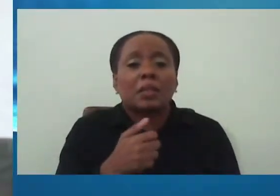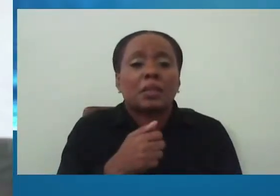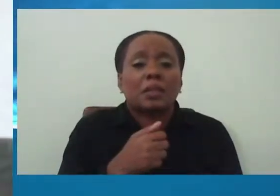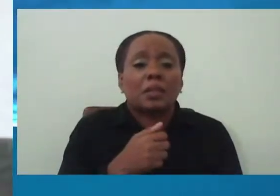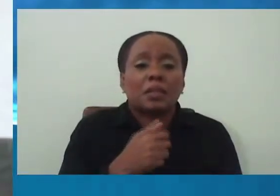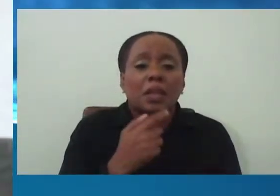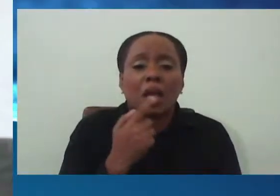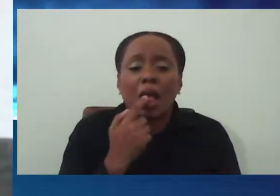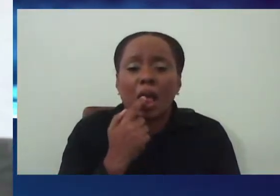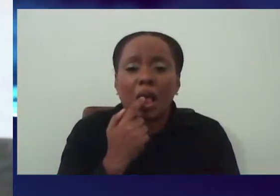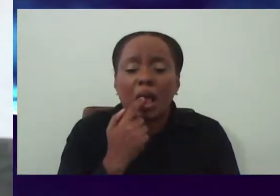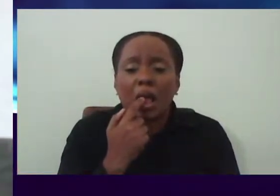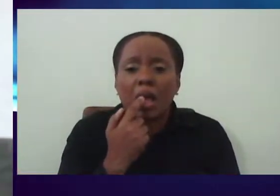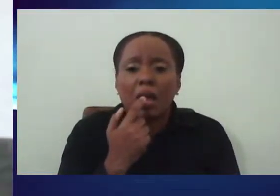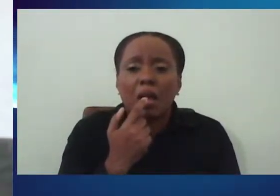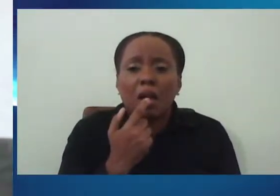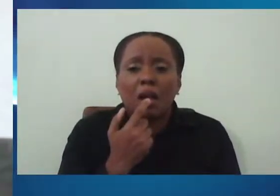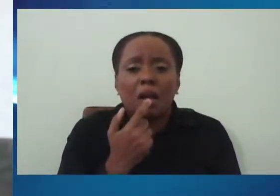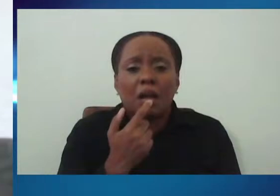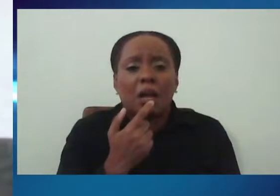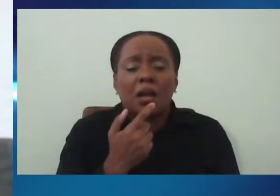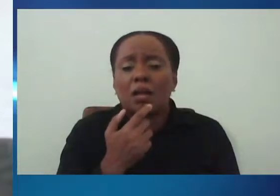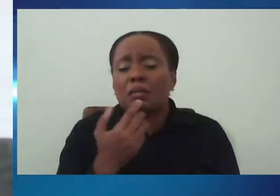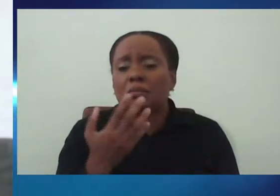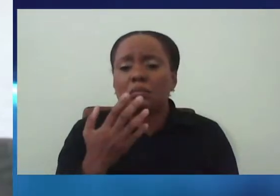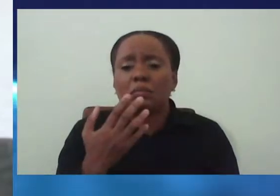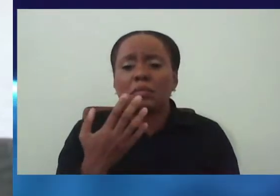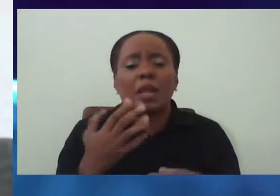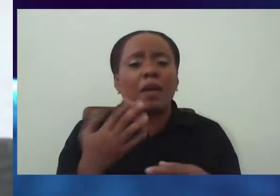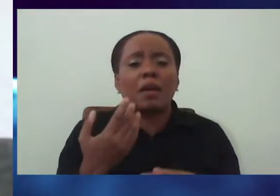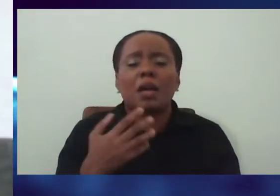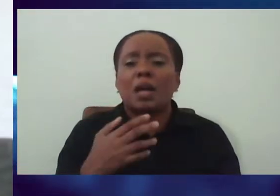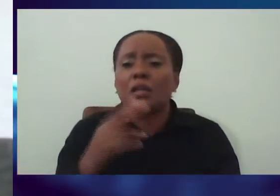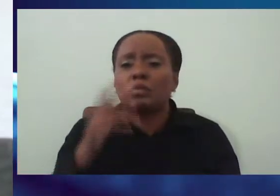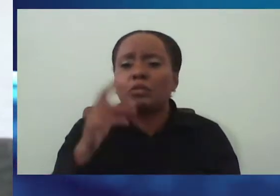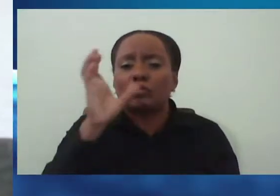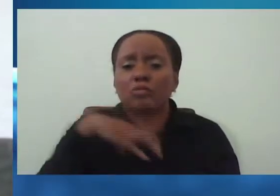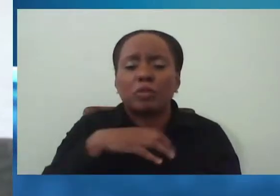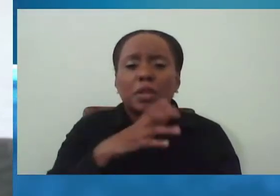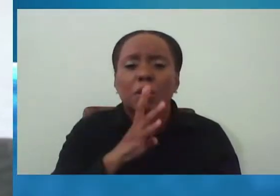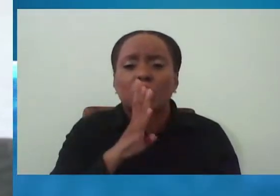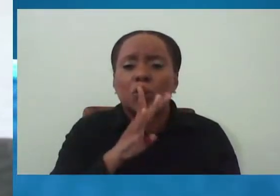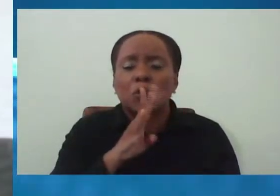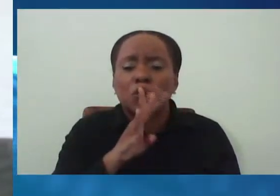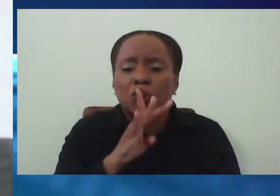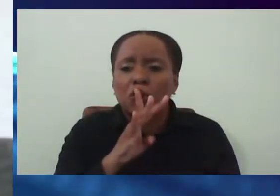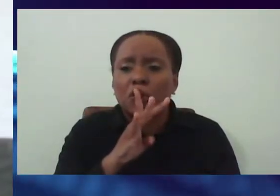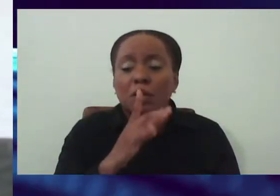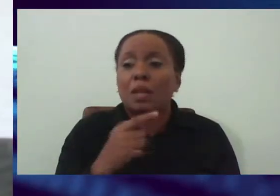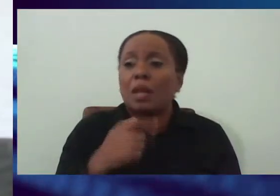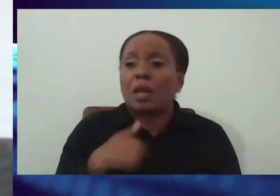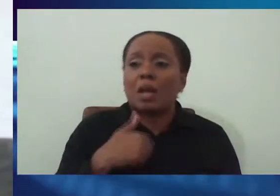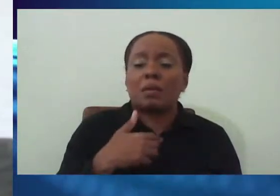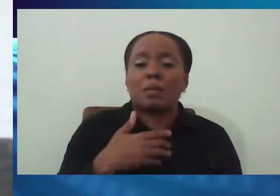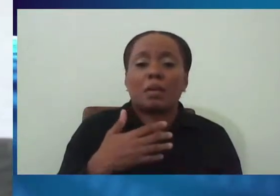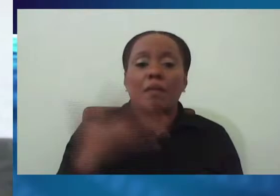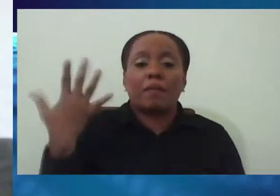at times. I must mention that I was on heavy oxygen for 5 days. Could that be the cause?